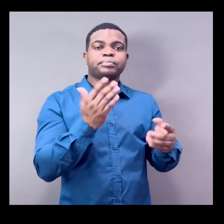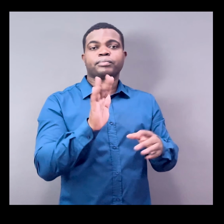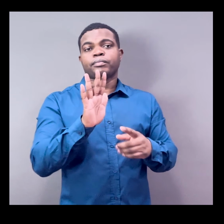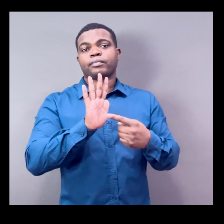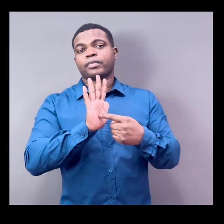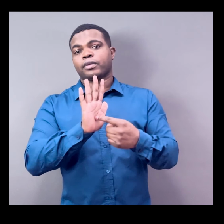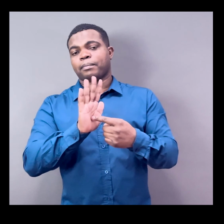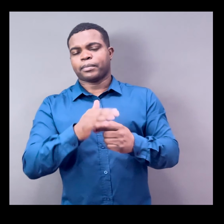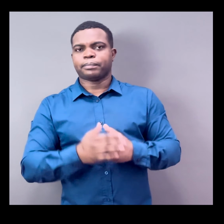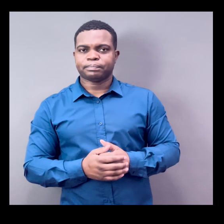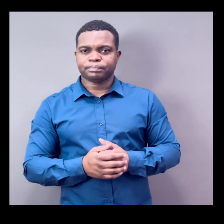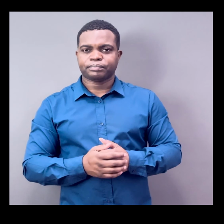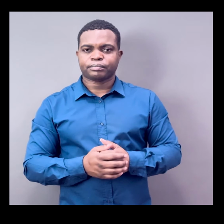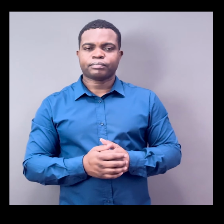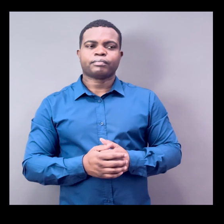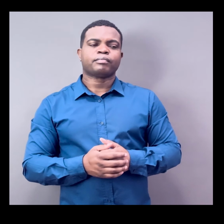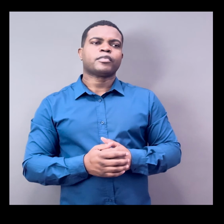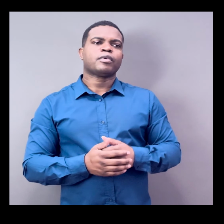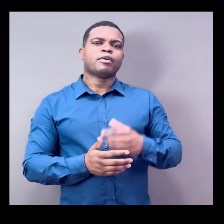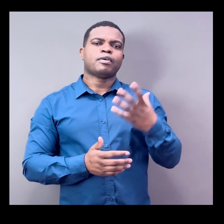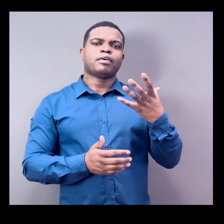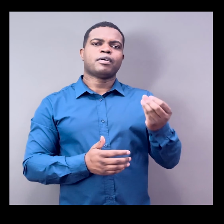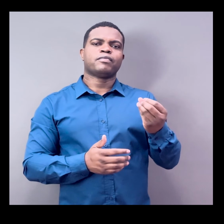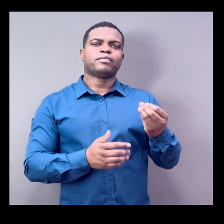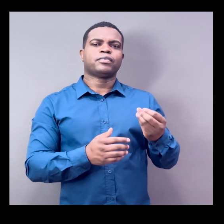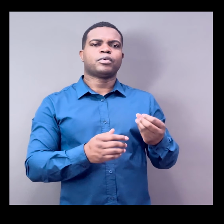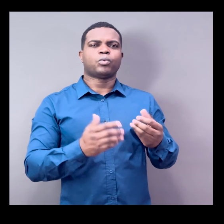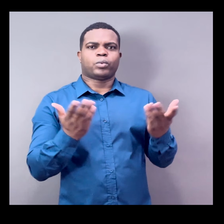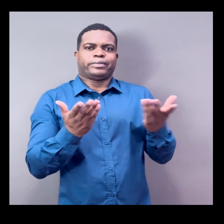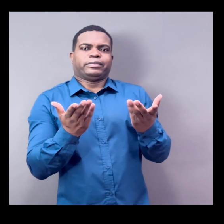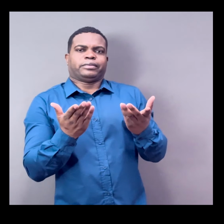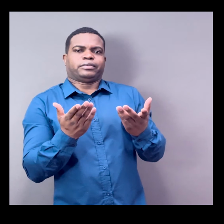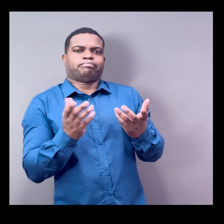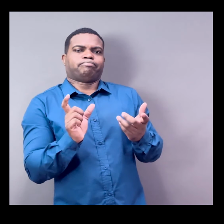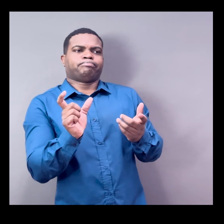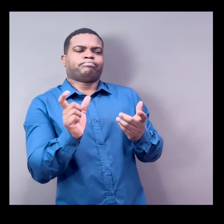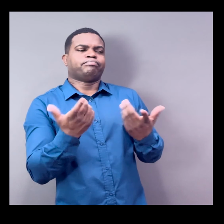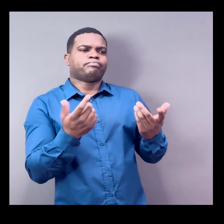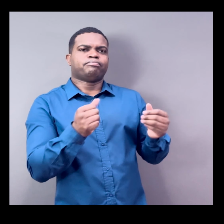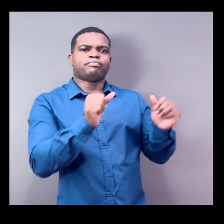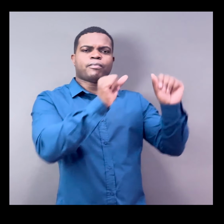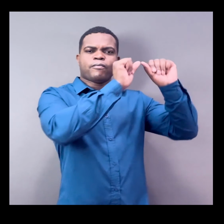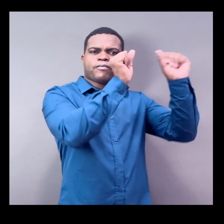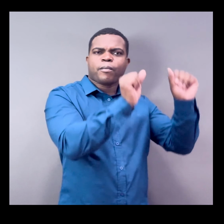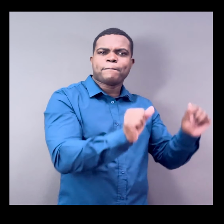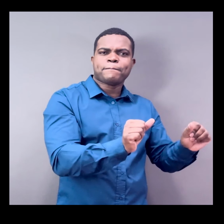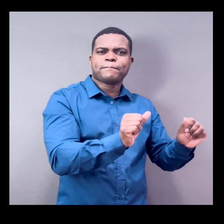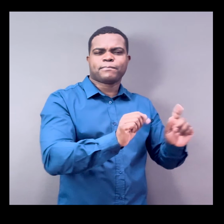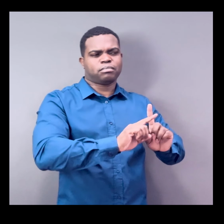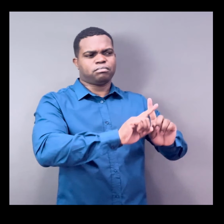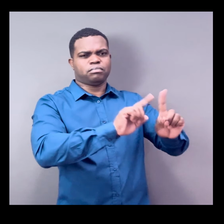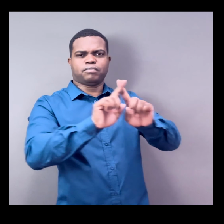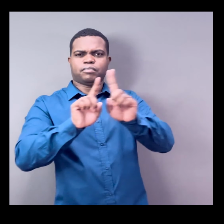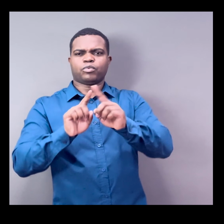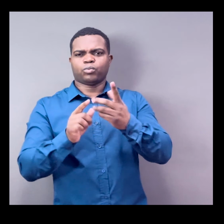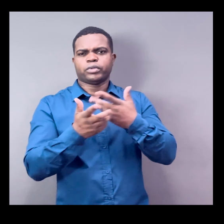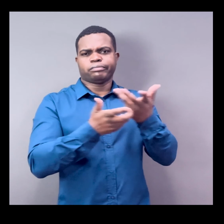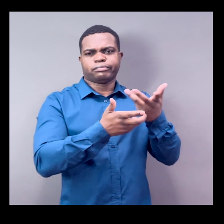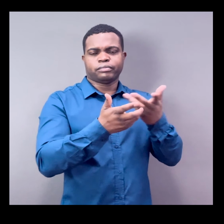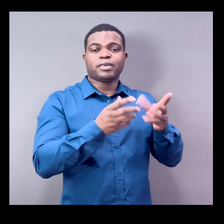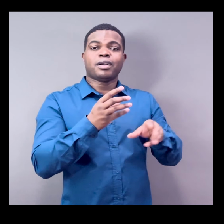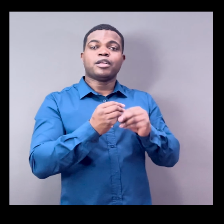talked about, we mentioned the dimension as the what and the forms as the how.